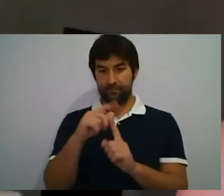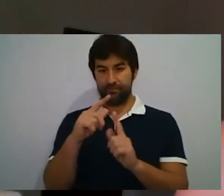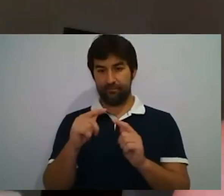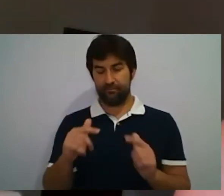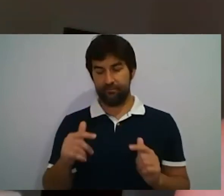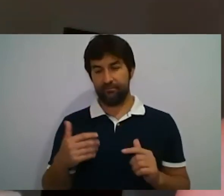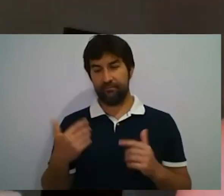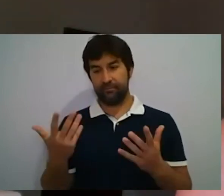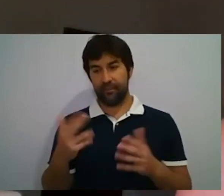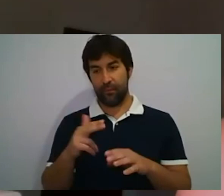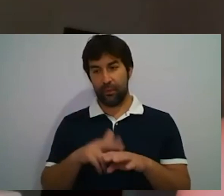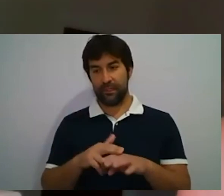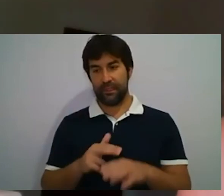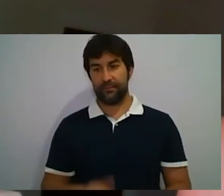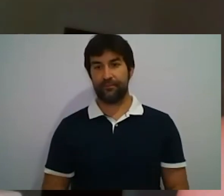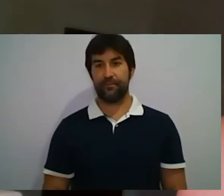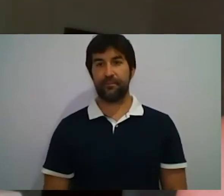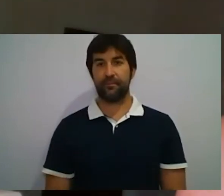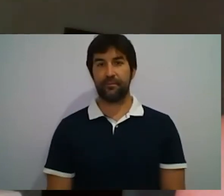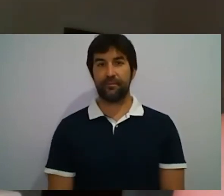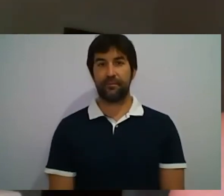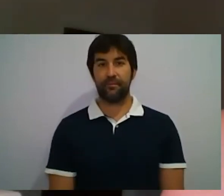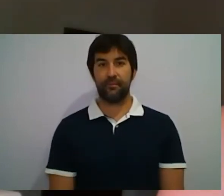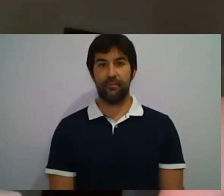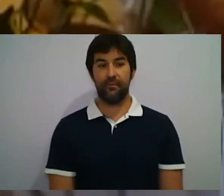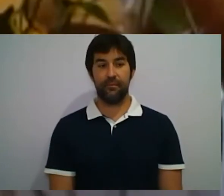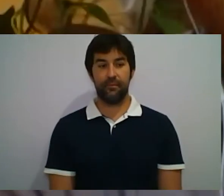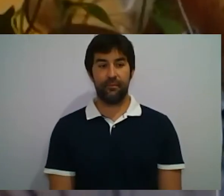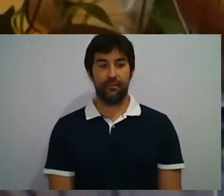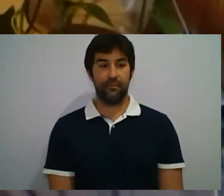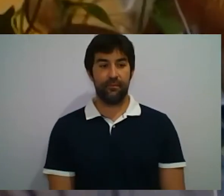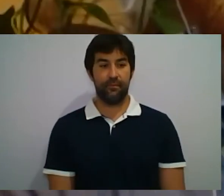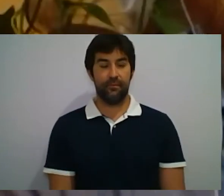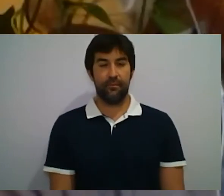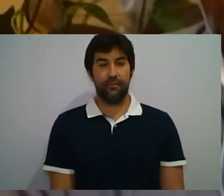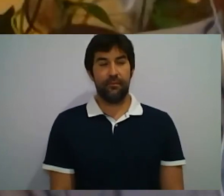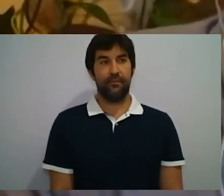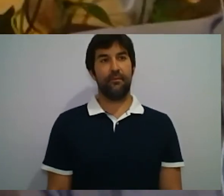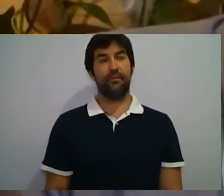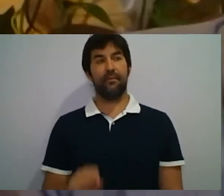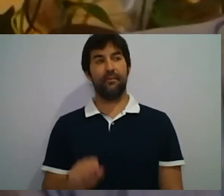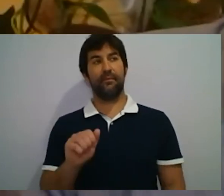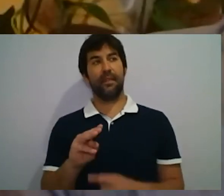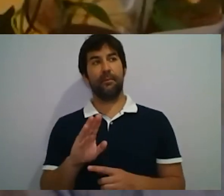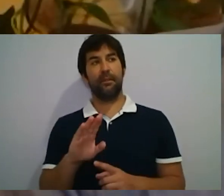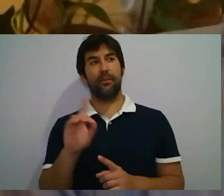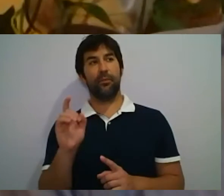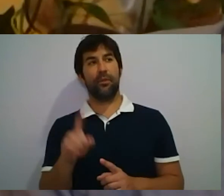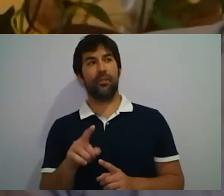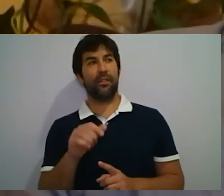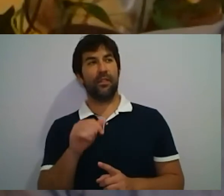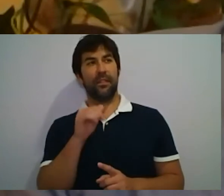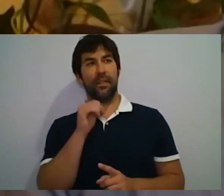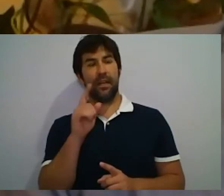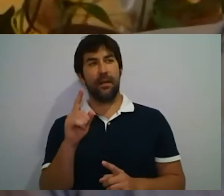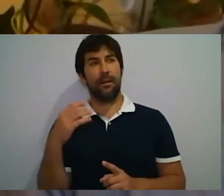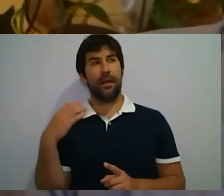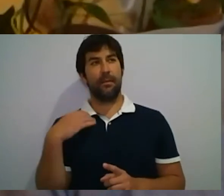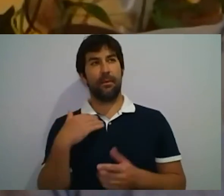again, most of the public input really should happen at the site review, site design review level through the city planning and zoning